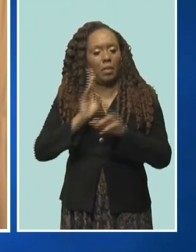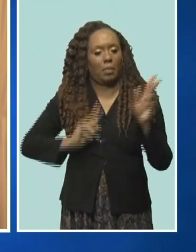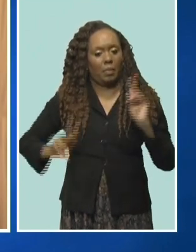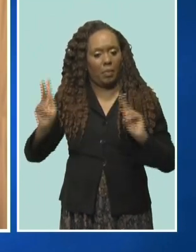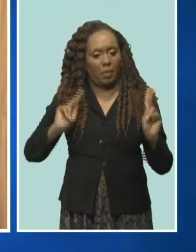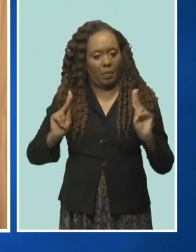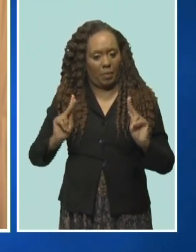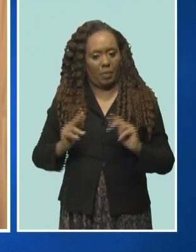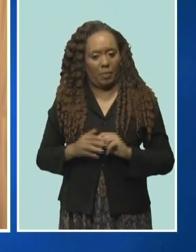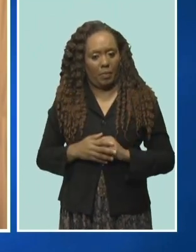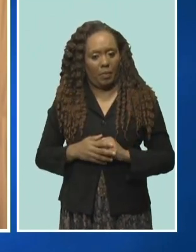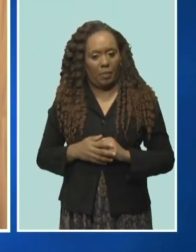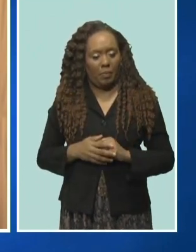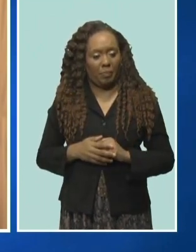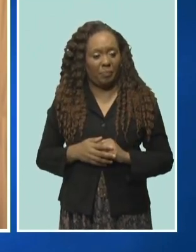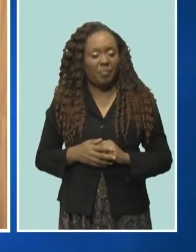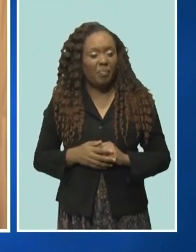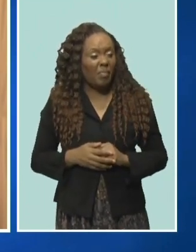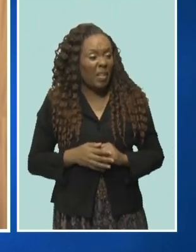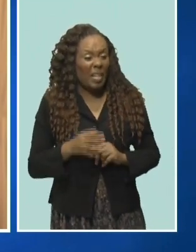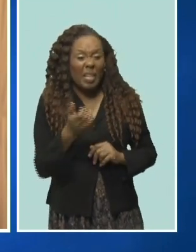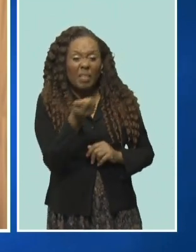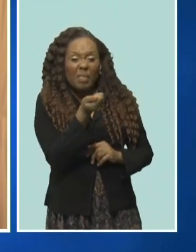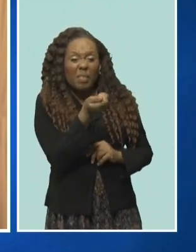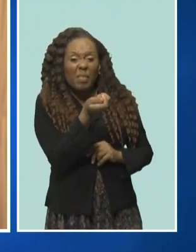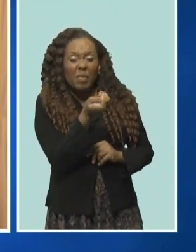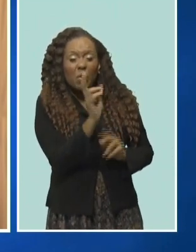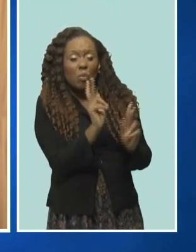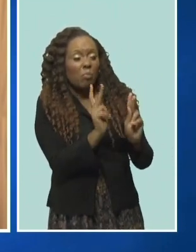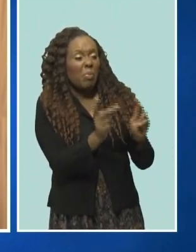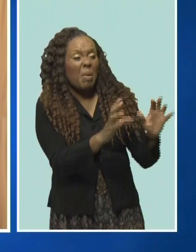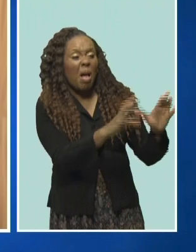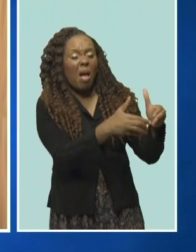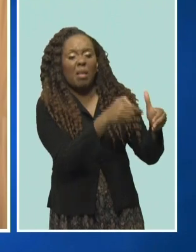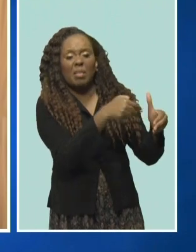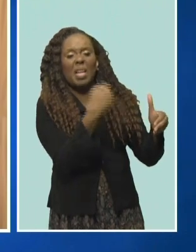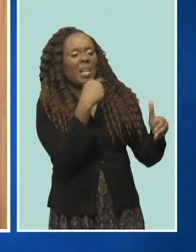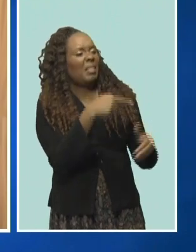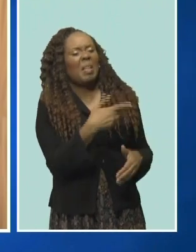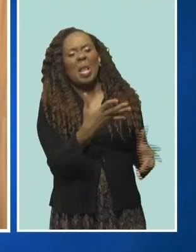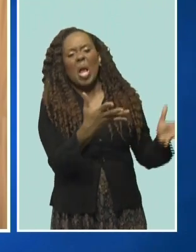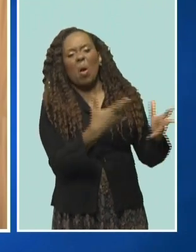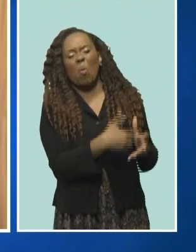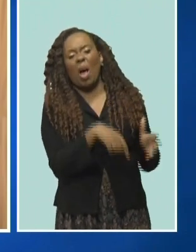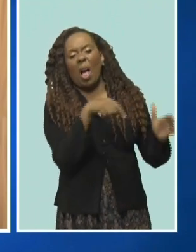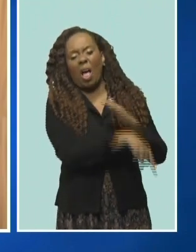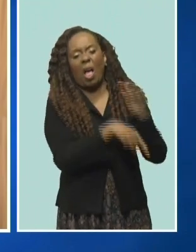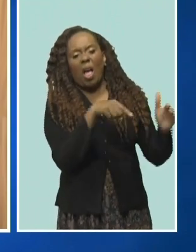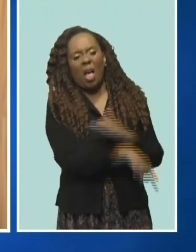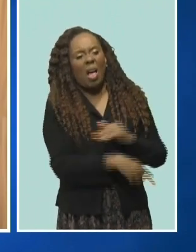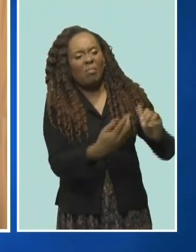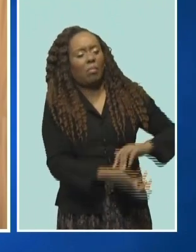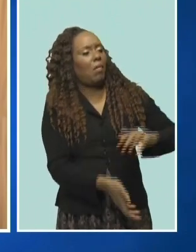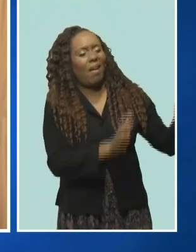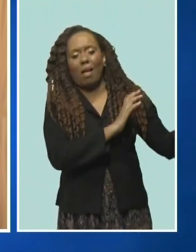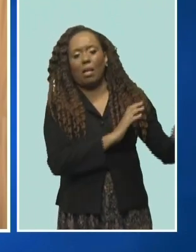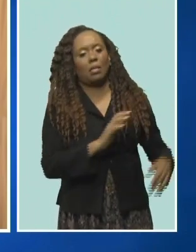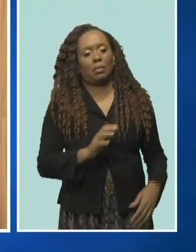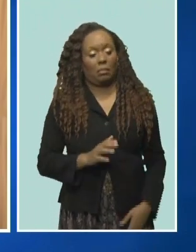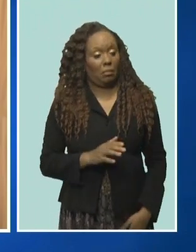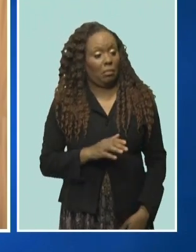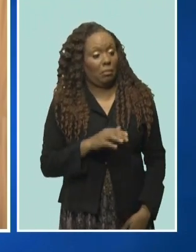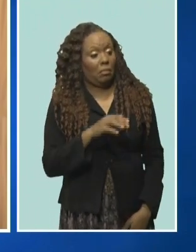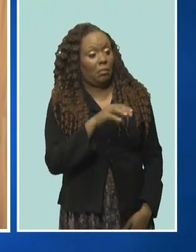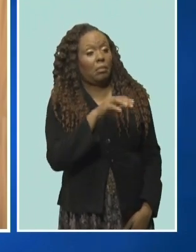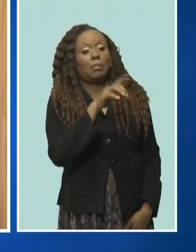let the handful that believe that it is their duty to cause panic and to take life in this country know that they shall